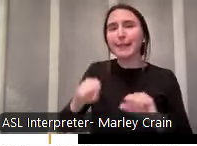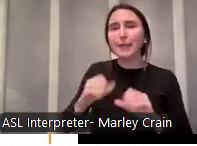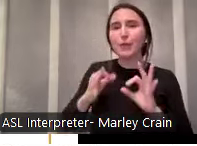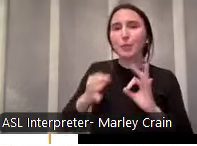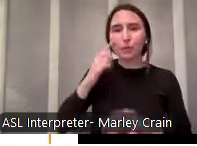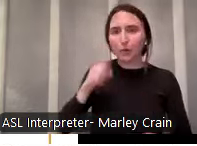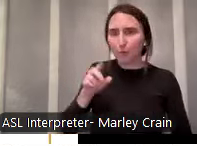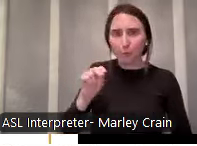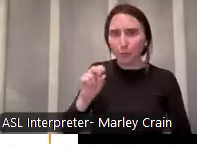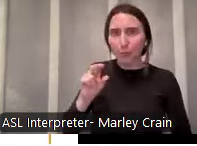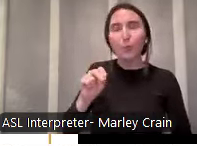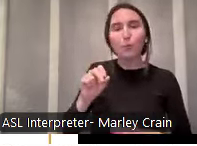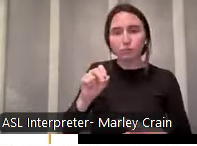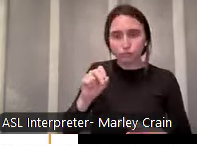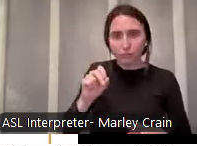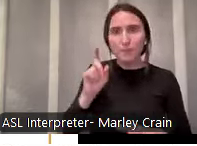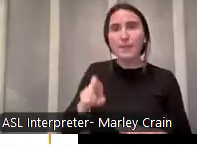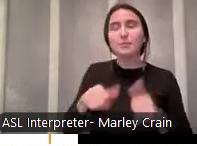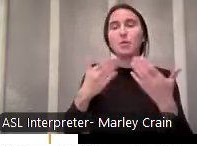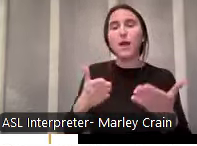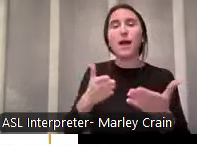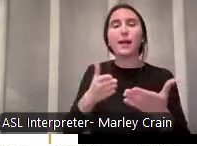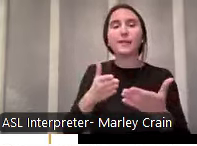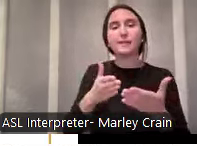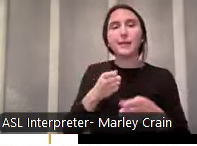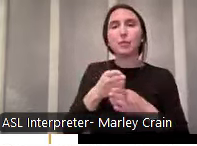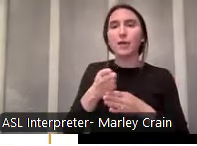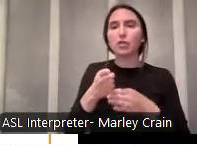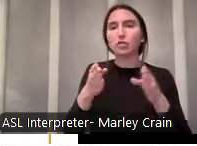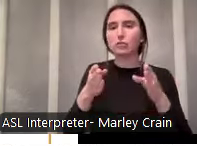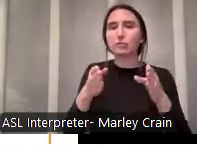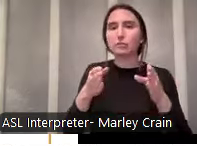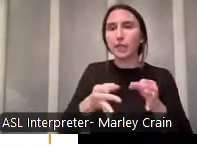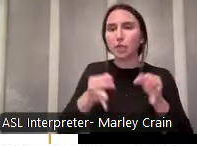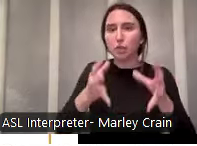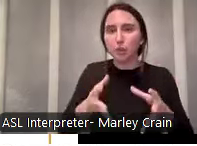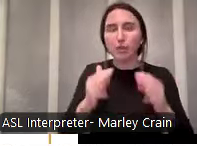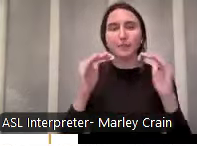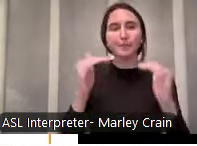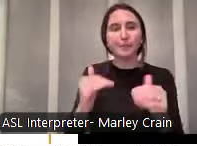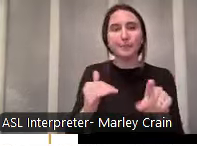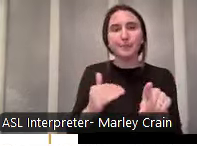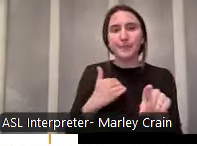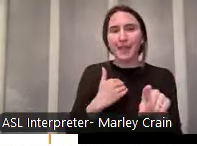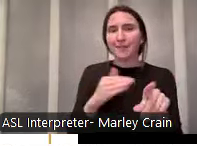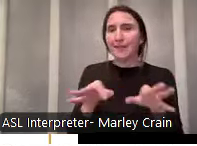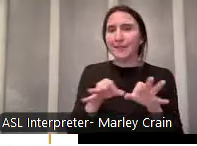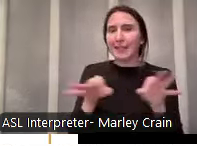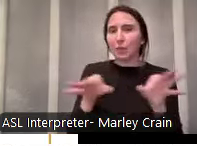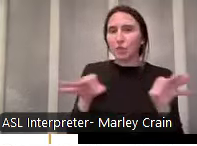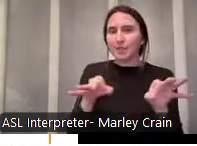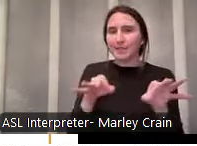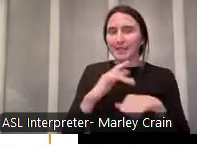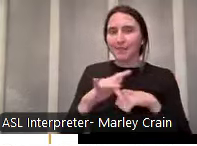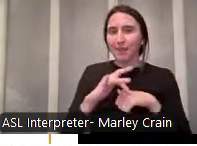languages that they have to provide translation and interpretation in. They did add 3 new languages, which is